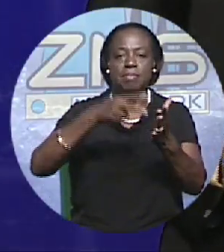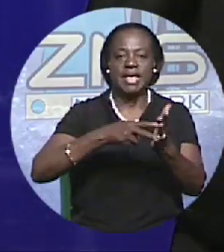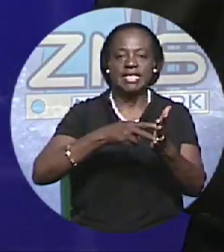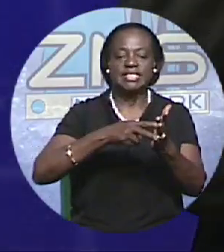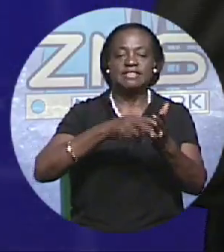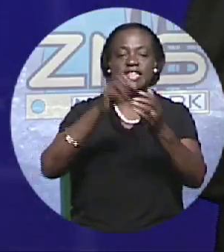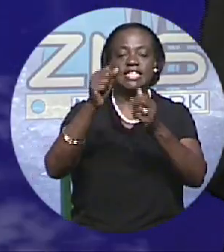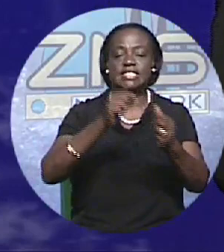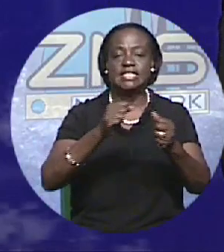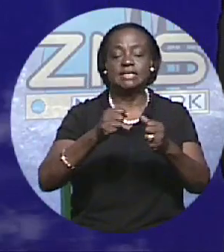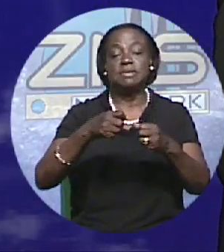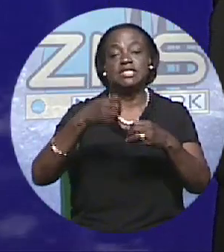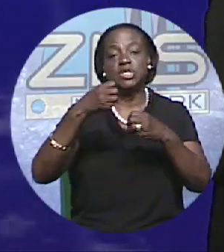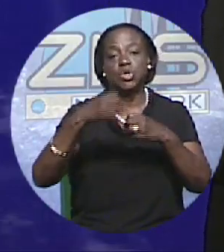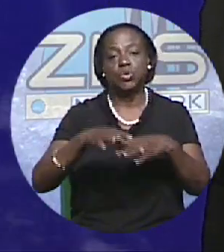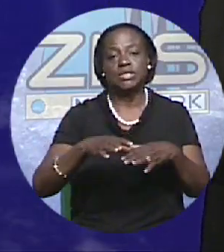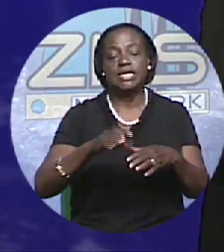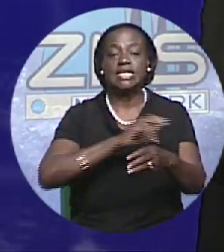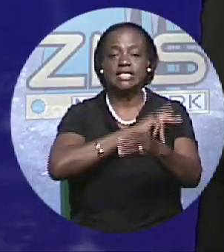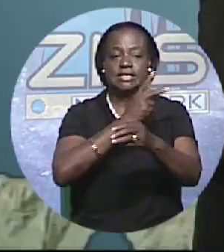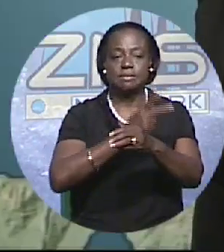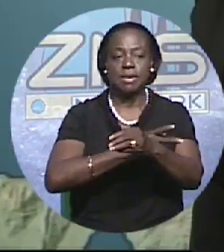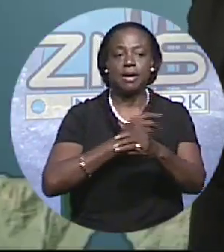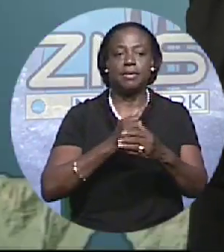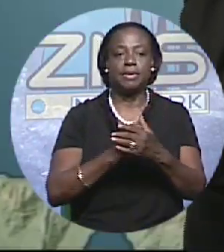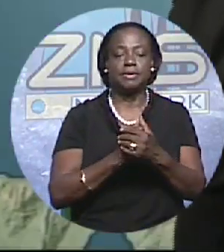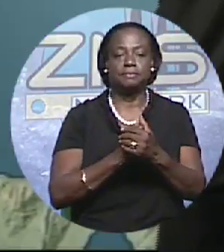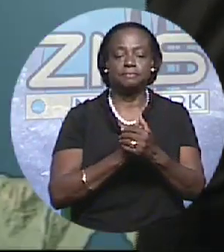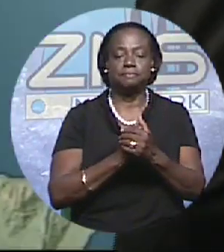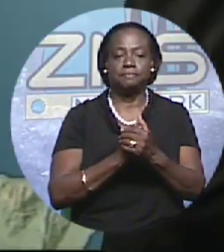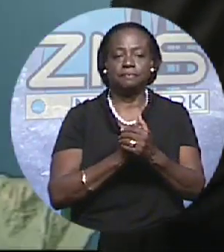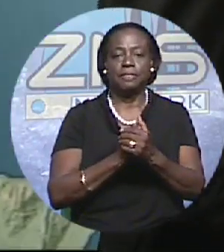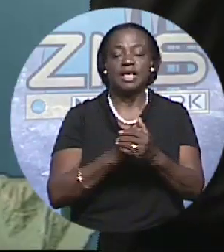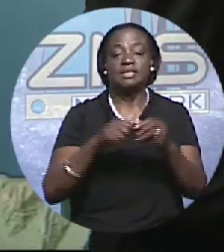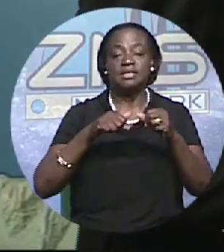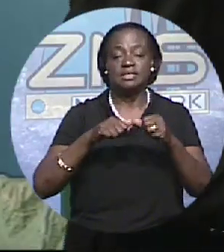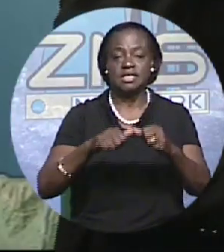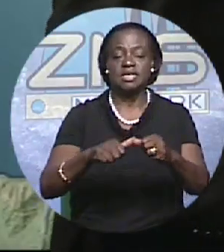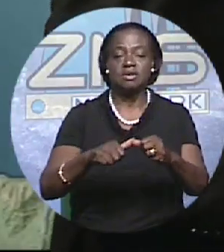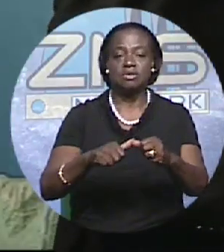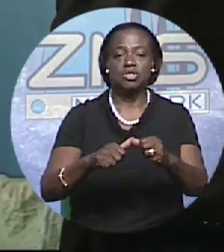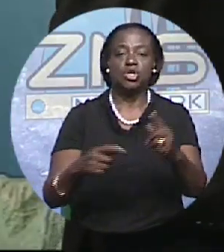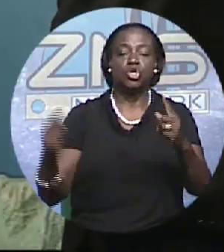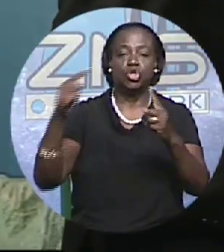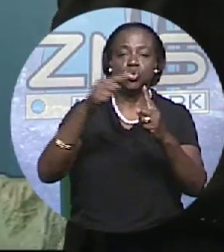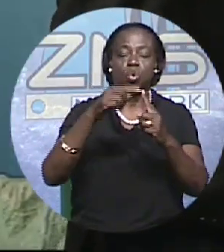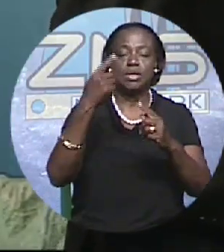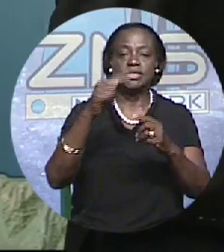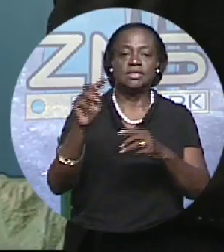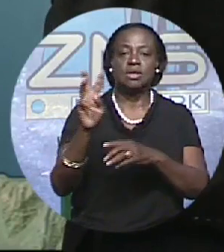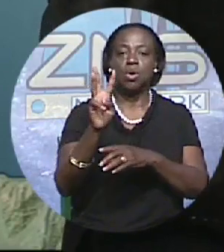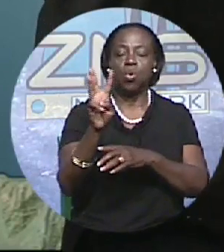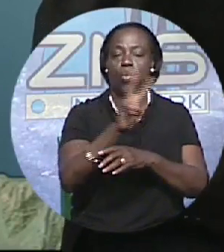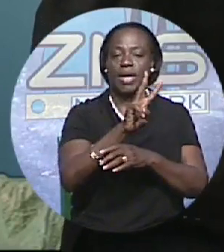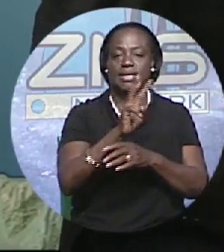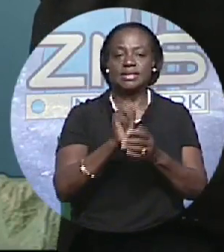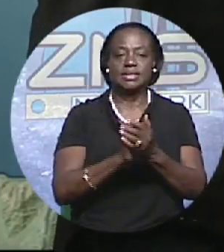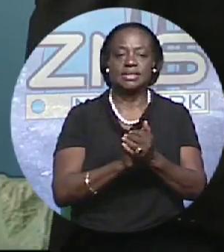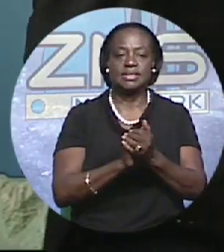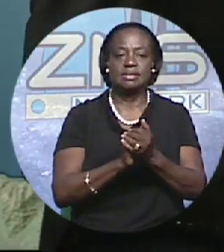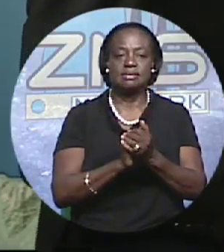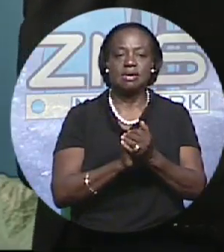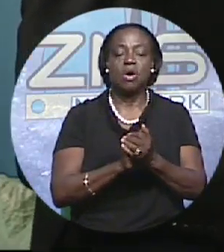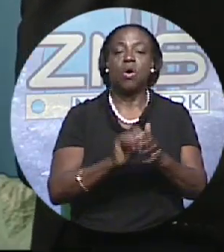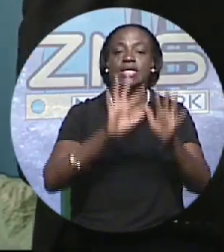which is the forecast over the next several days as it continues its trek towards the west. Here on Sunday, we can see it back down to a